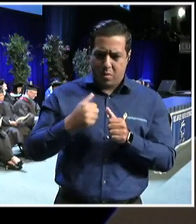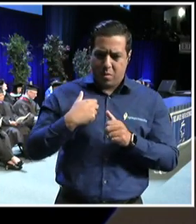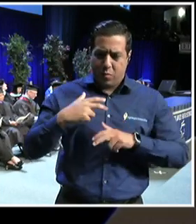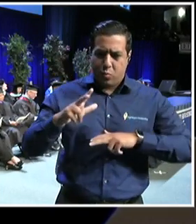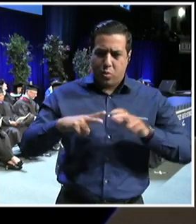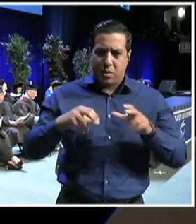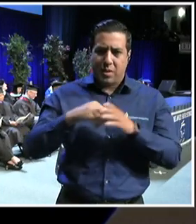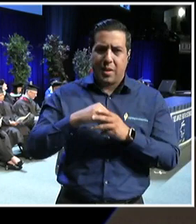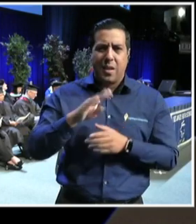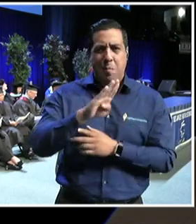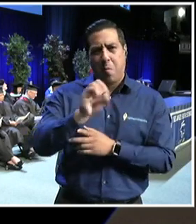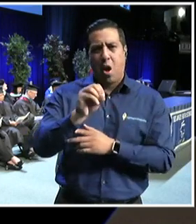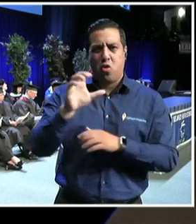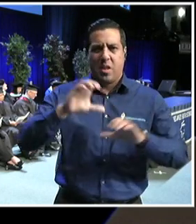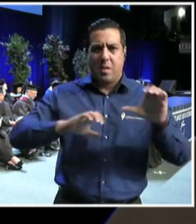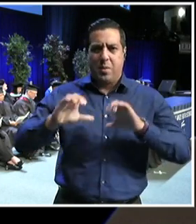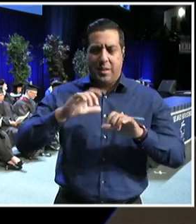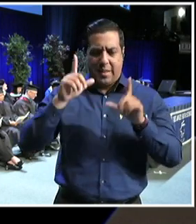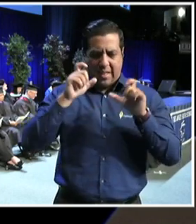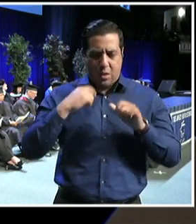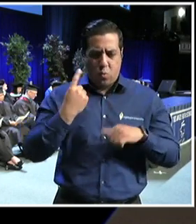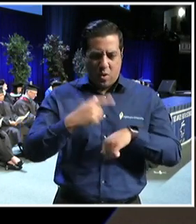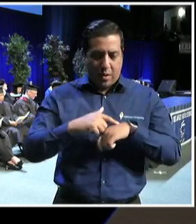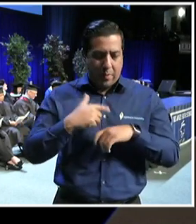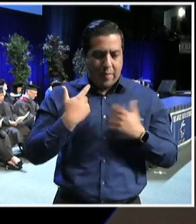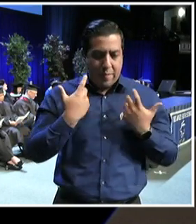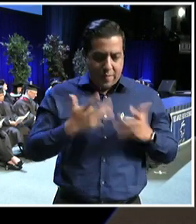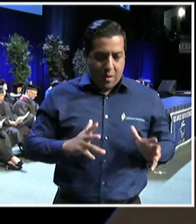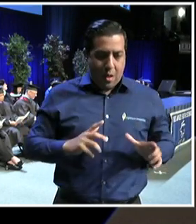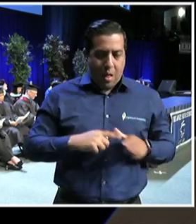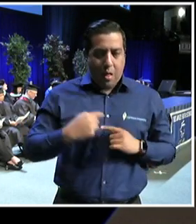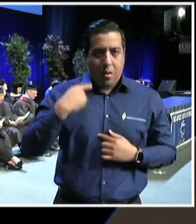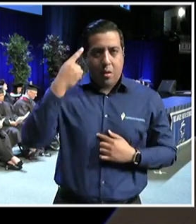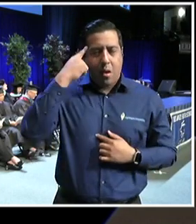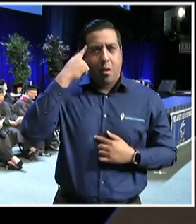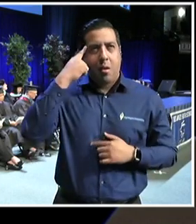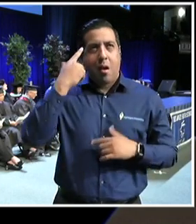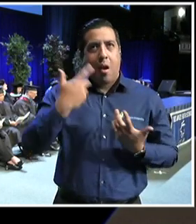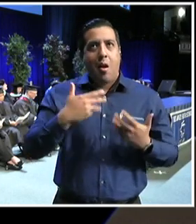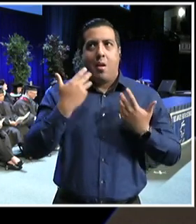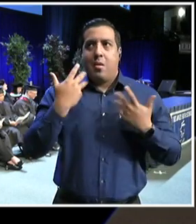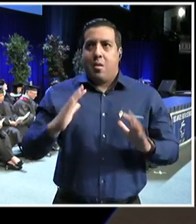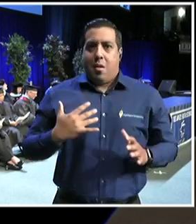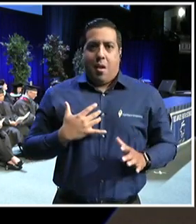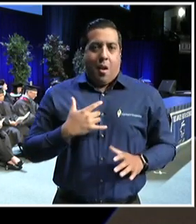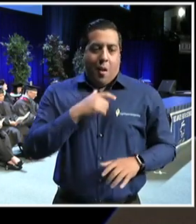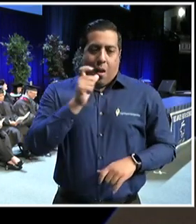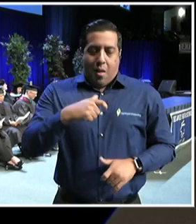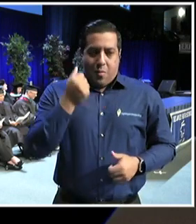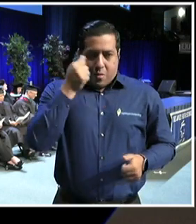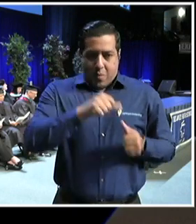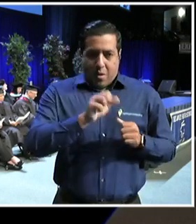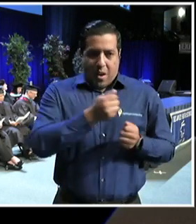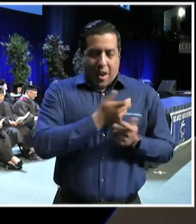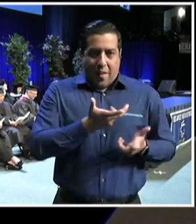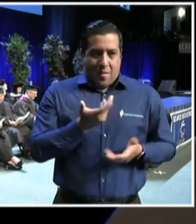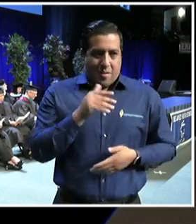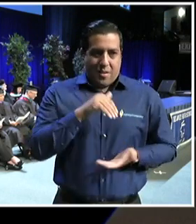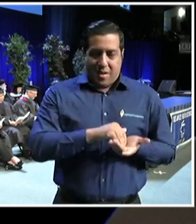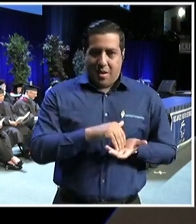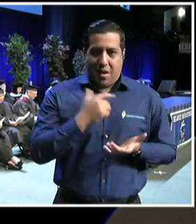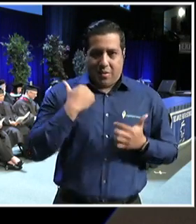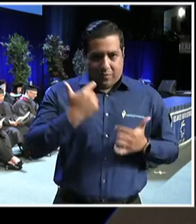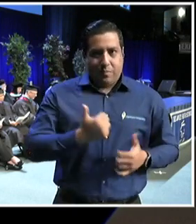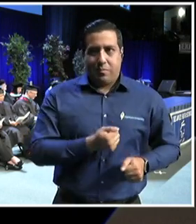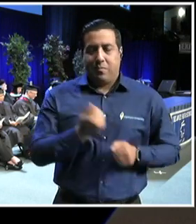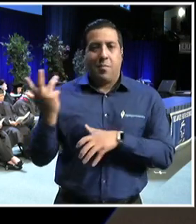of a biochemistry test once and saying to myself, thank goodness I don't have to remember any of that